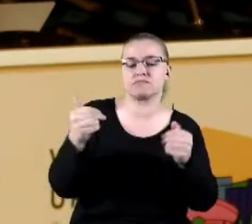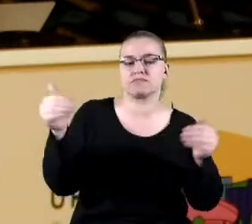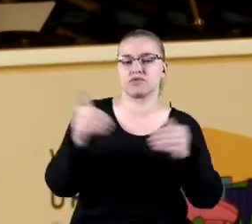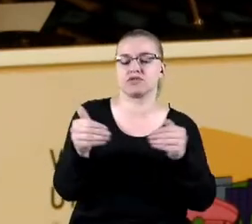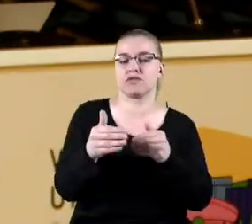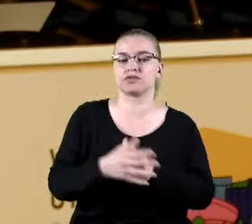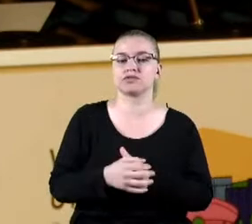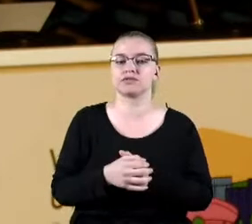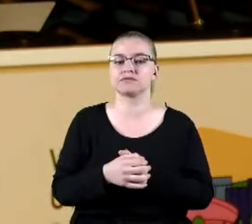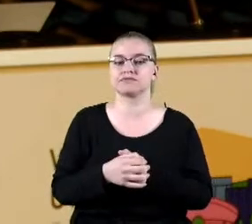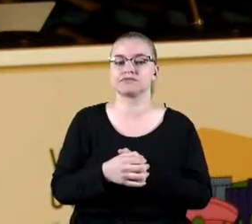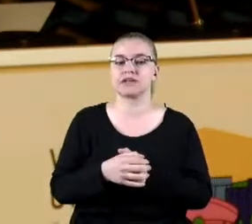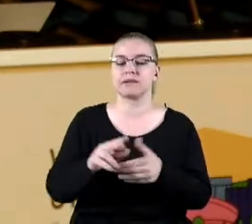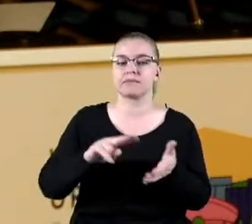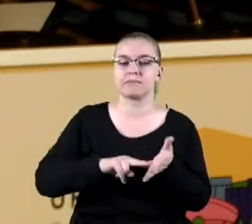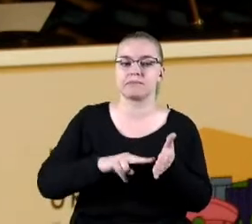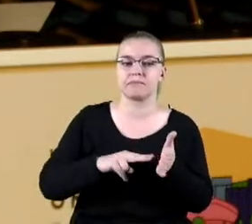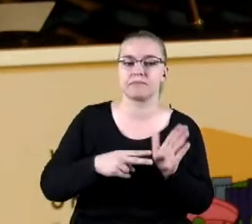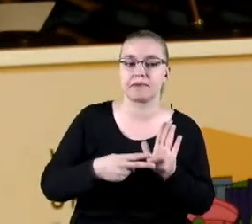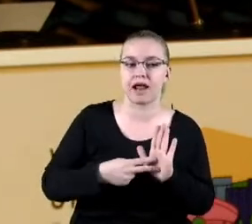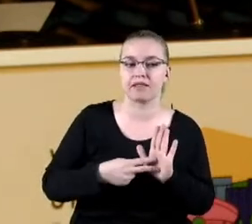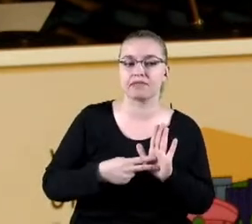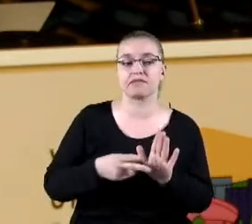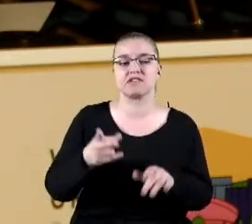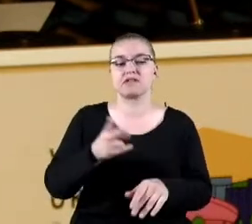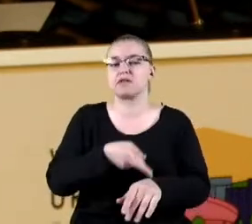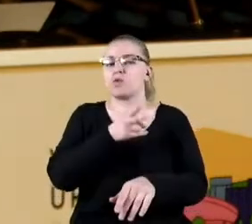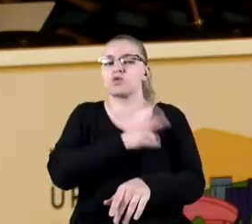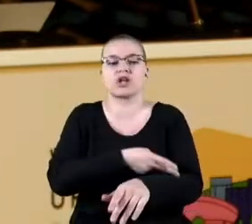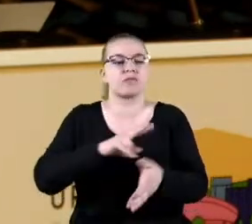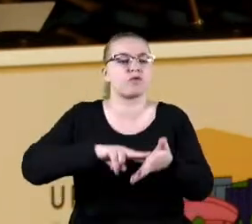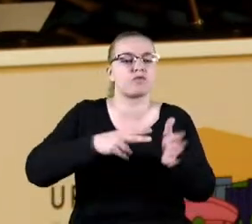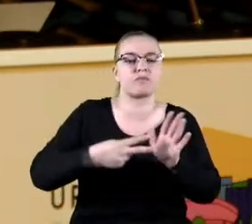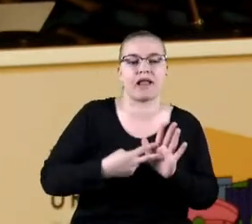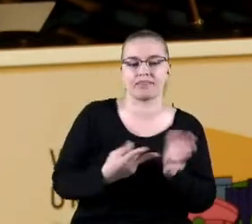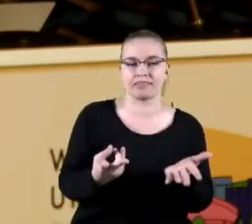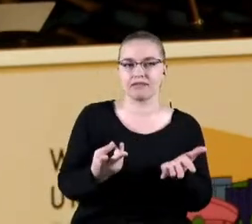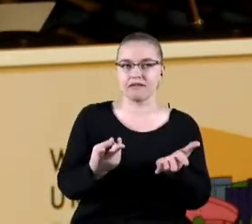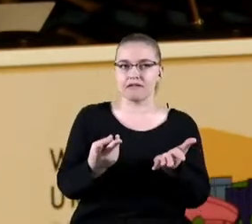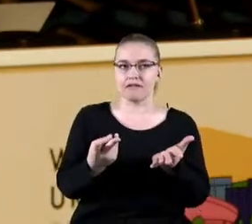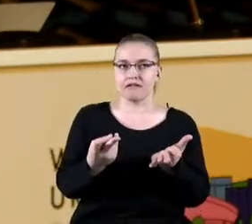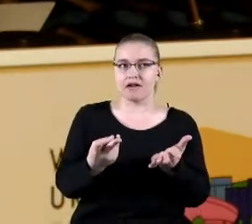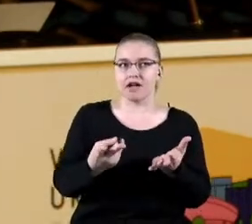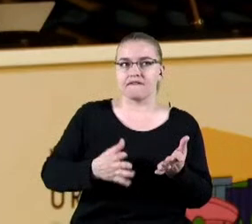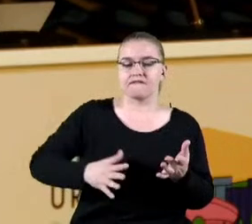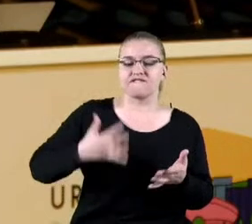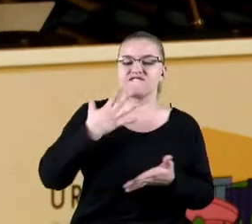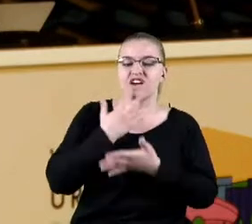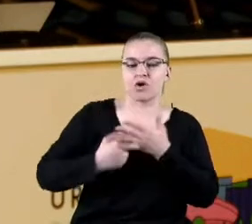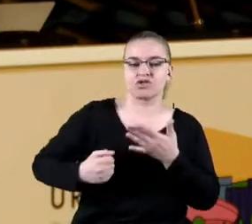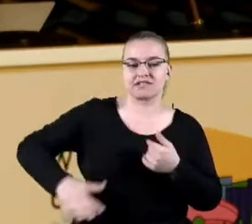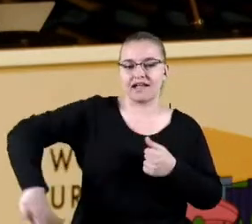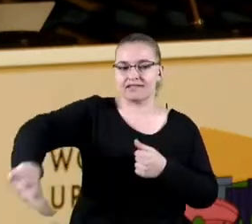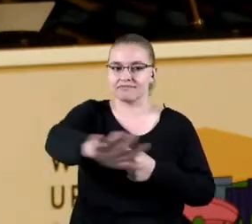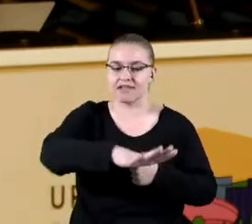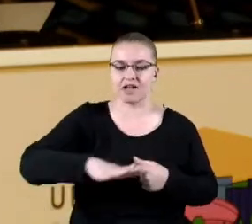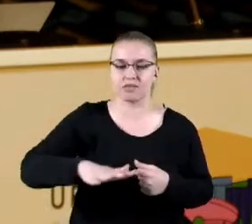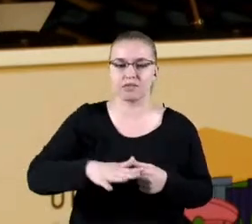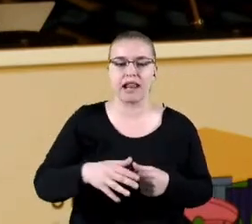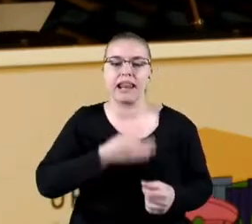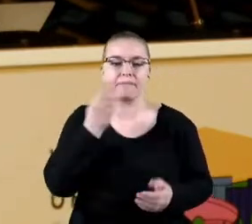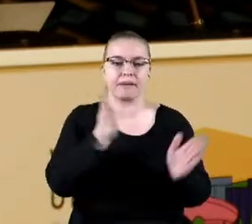land use planning bodies so that they can be better prepared to address the different dynamics